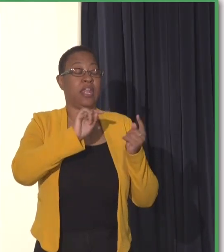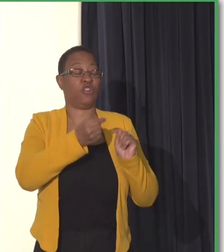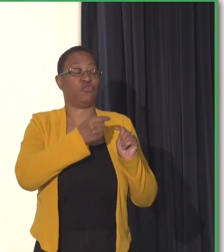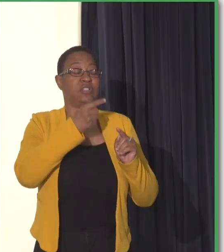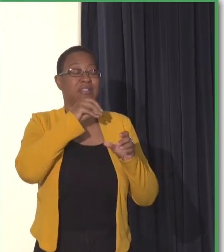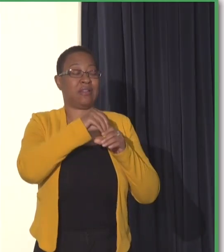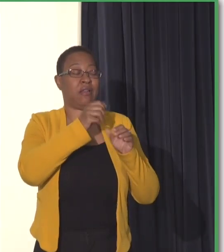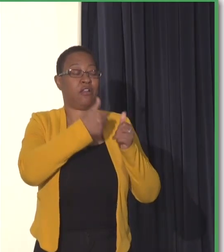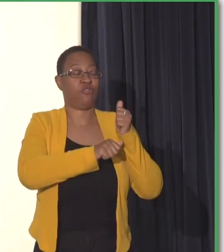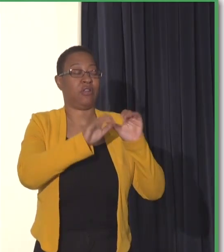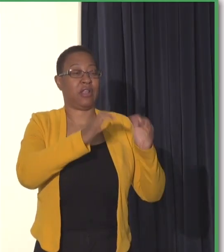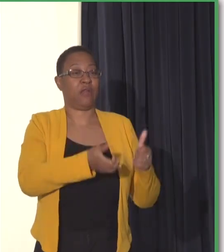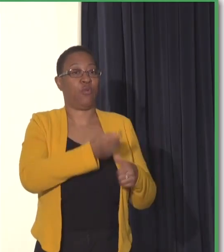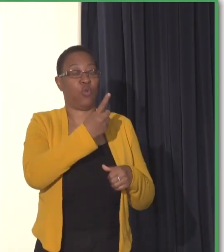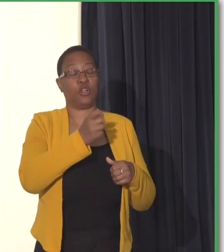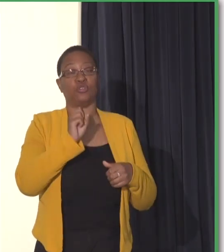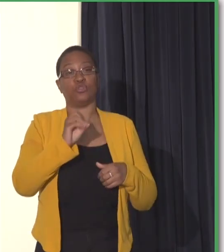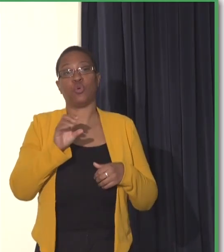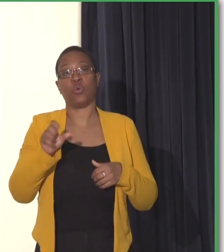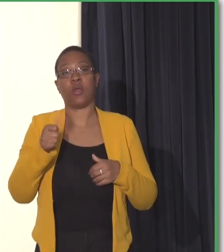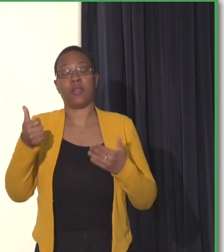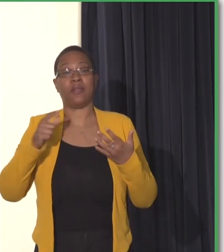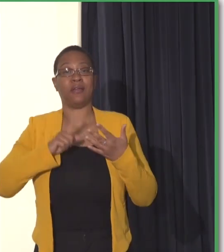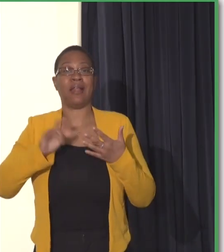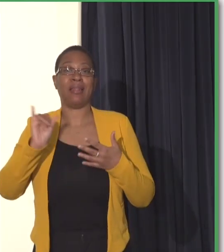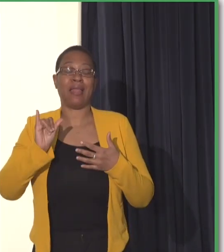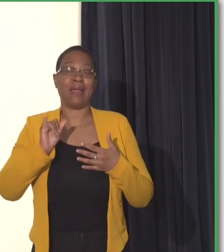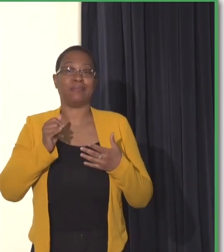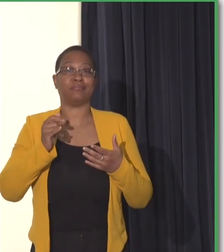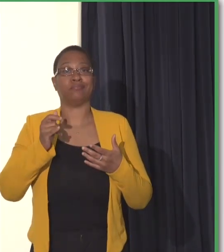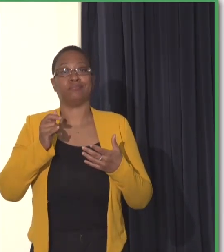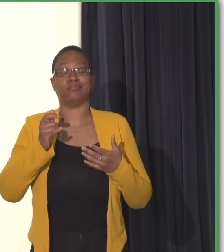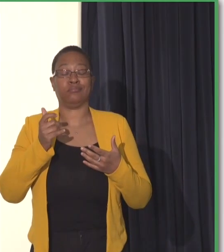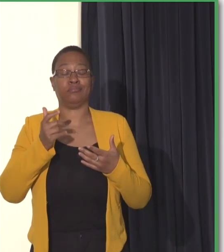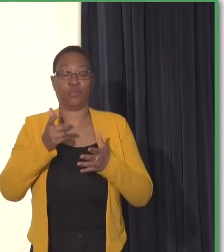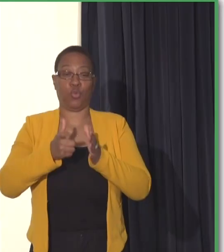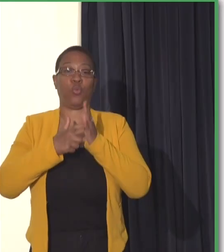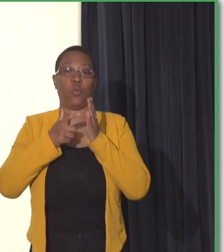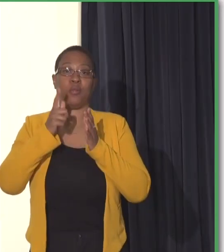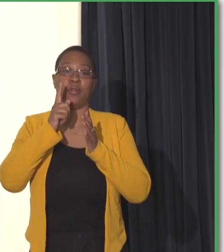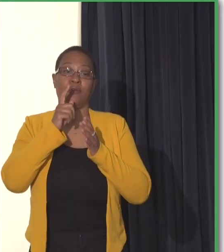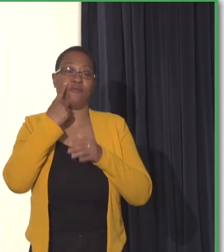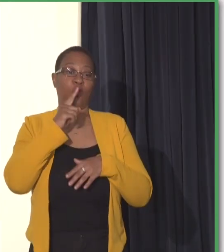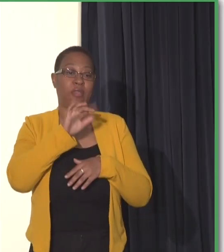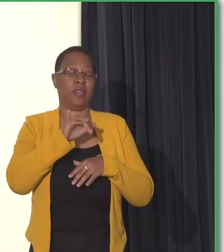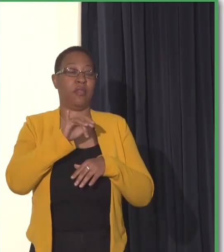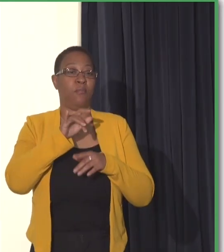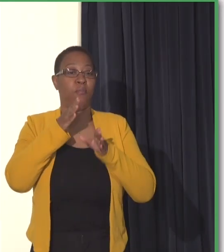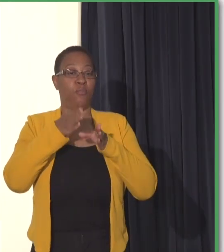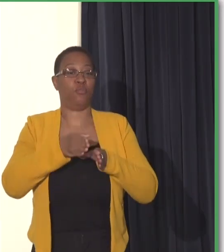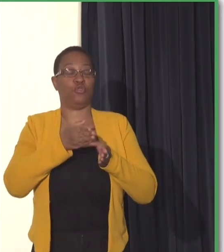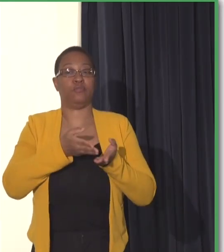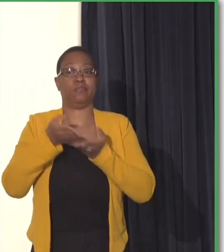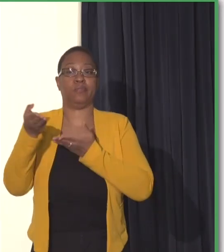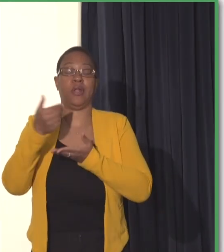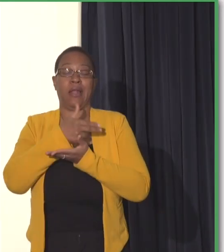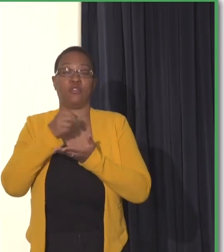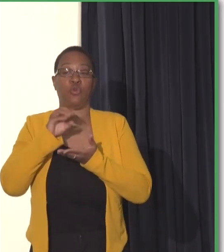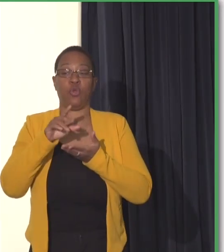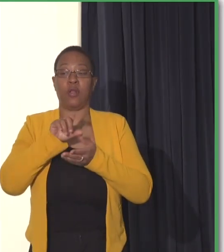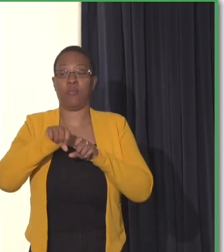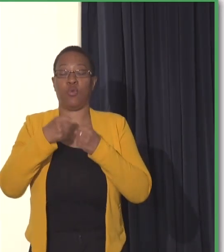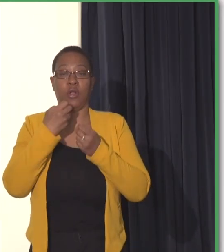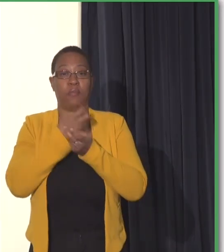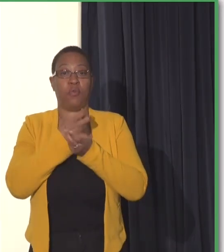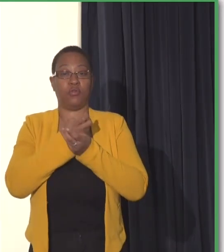injuries other than something like requiring hospitalization or broken bones.